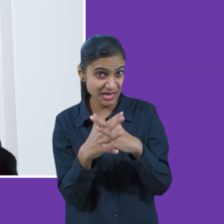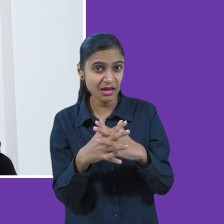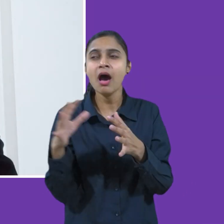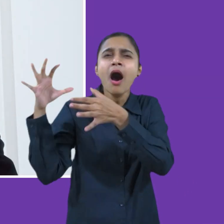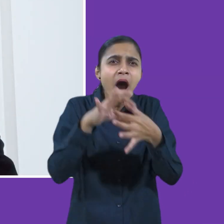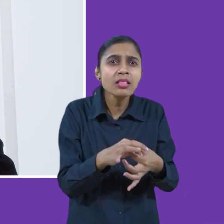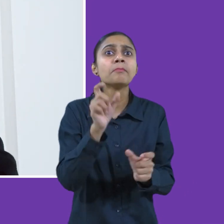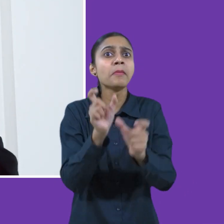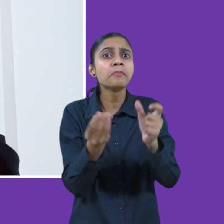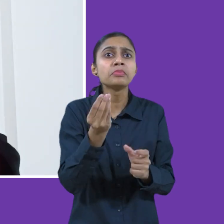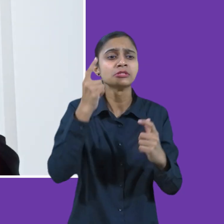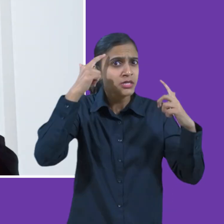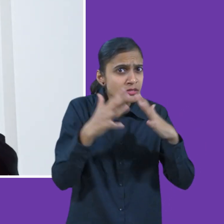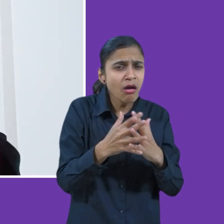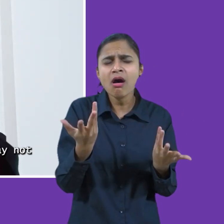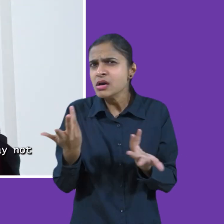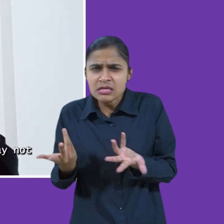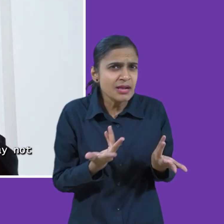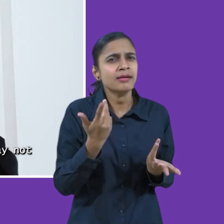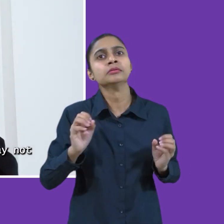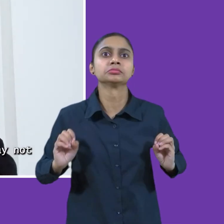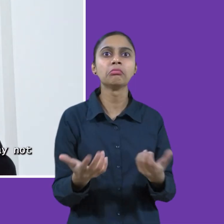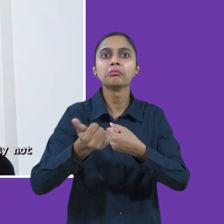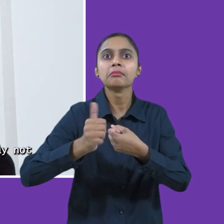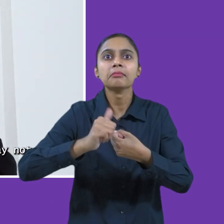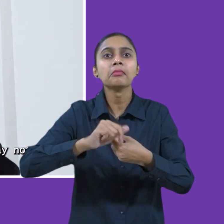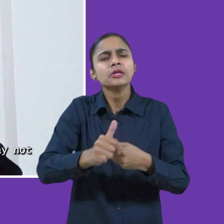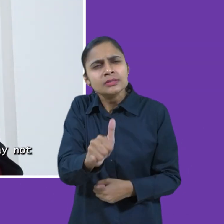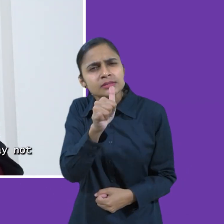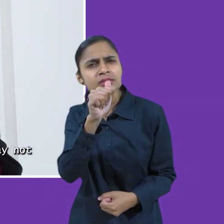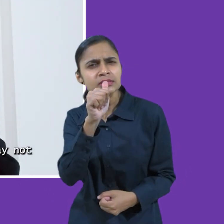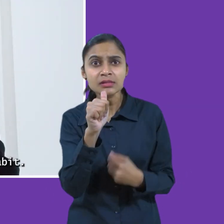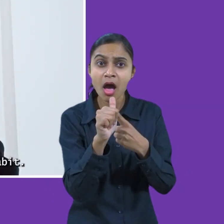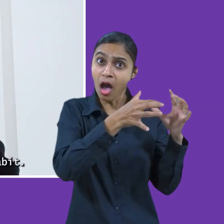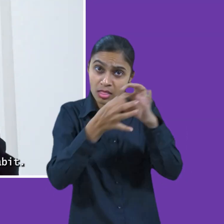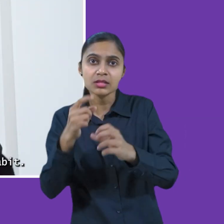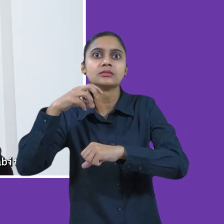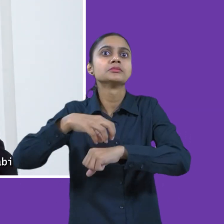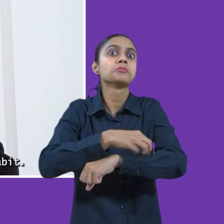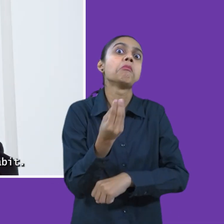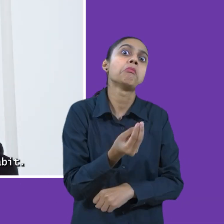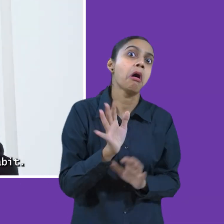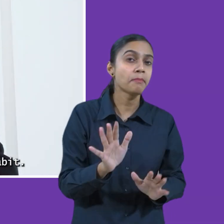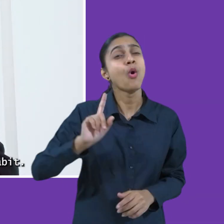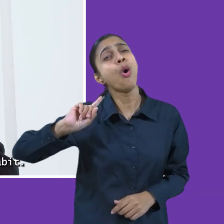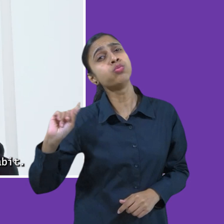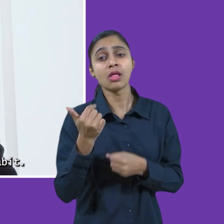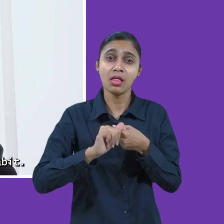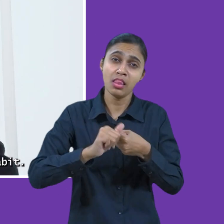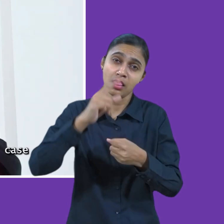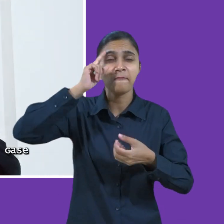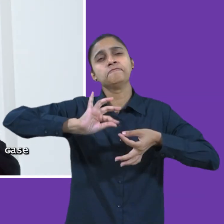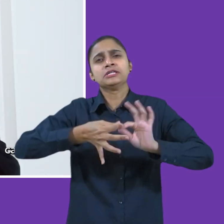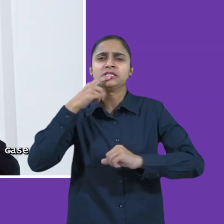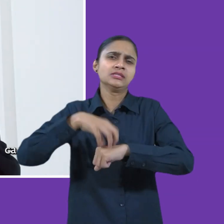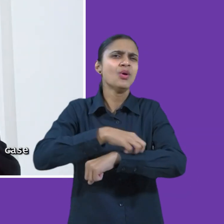a daily basis. So something which is repeated daily and which may not suit may also trigger. It's not a particular habit again. So you